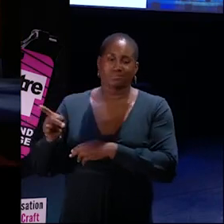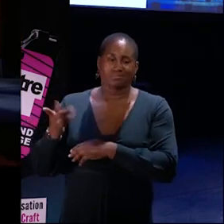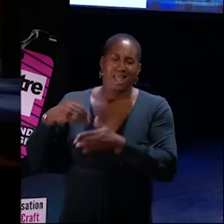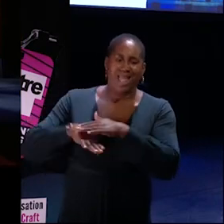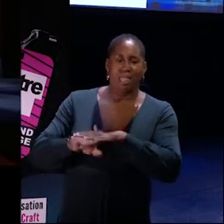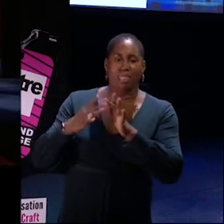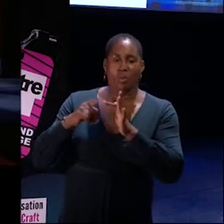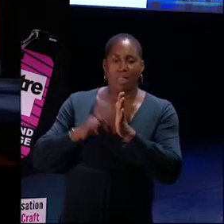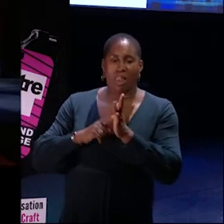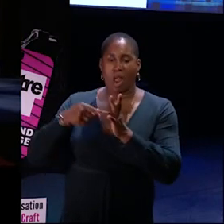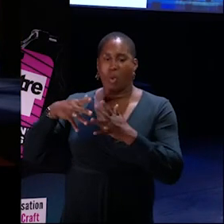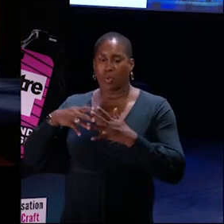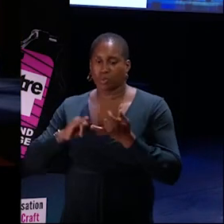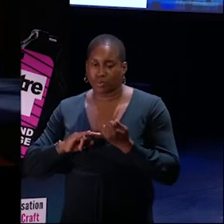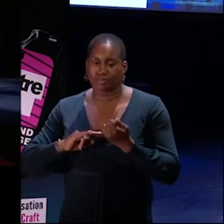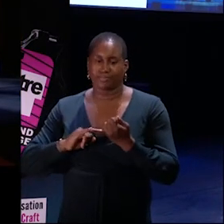family-friendly